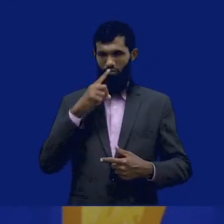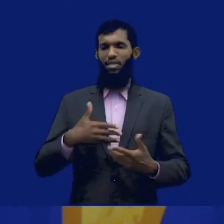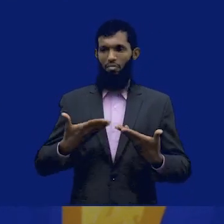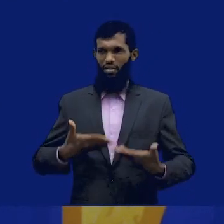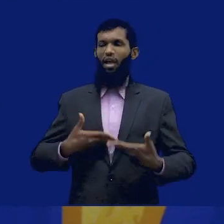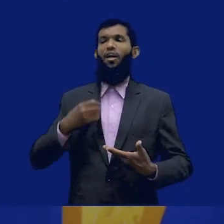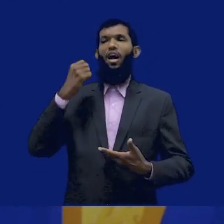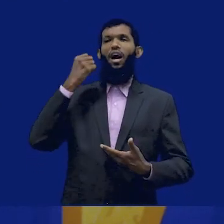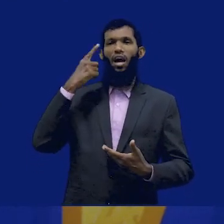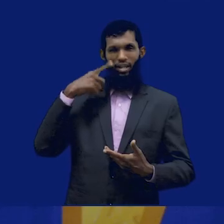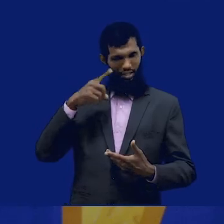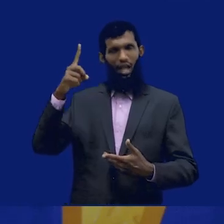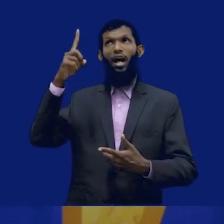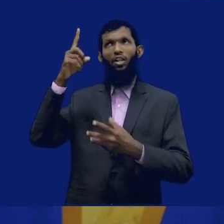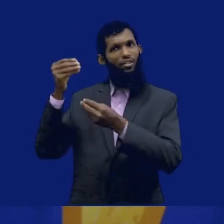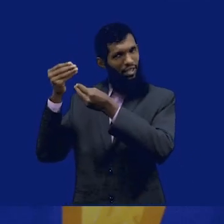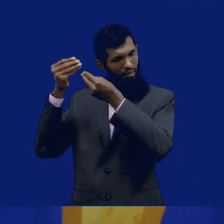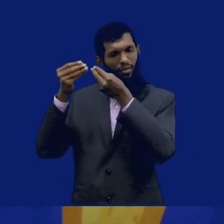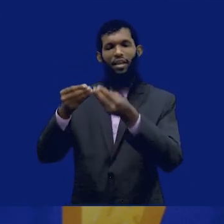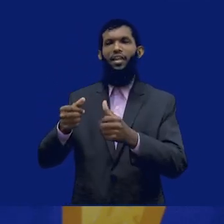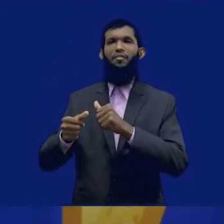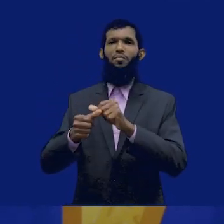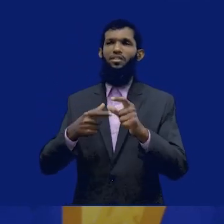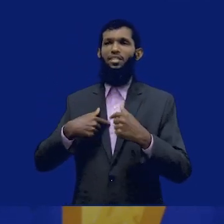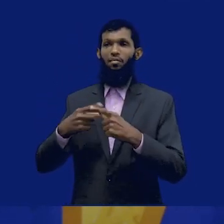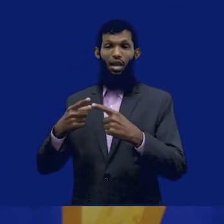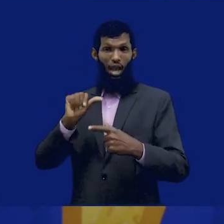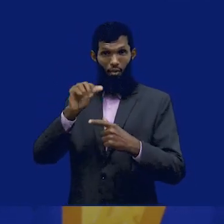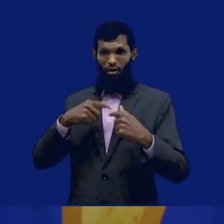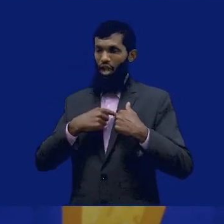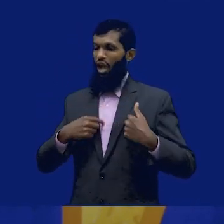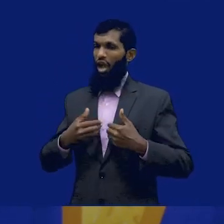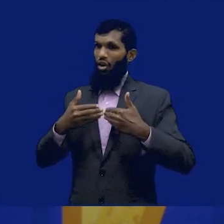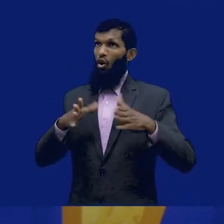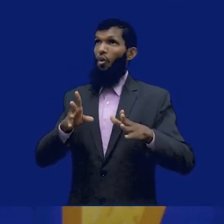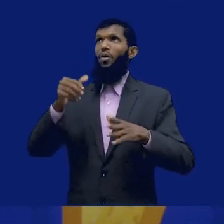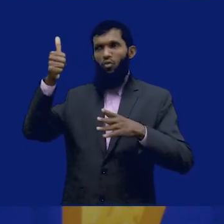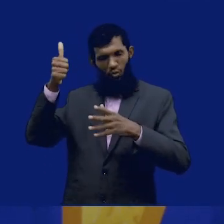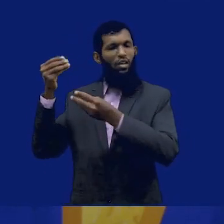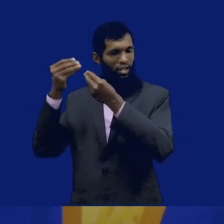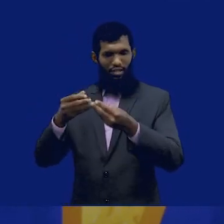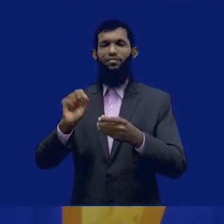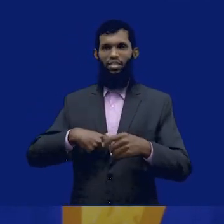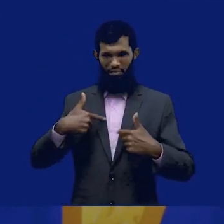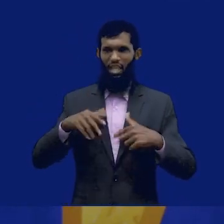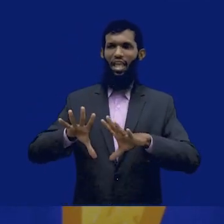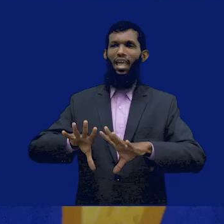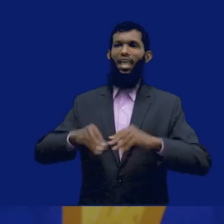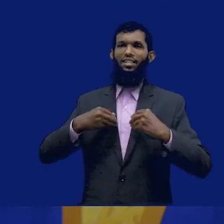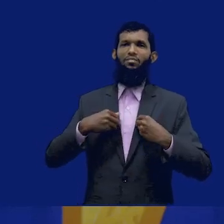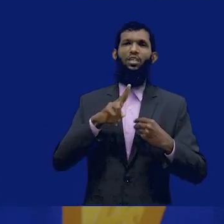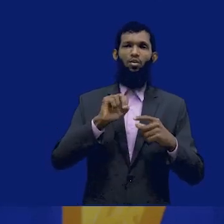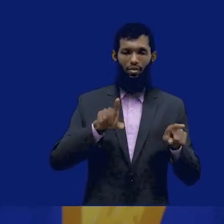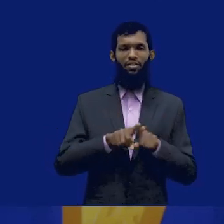that now I have seen that Allah subhanahu wa ta'ala has opened the heart of Abu Bakr to